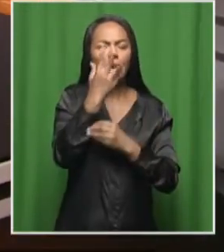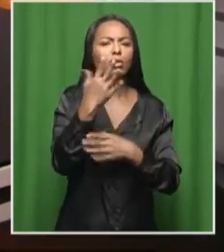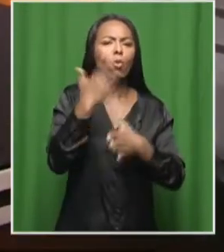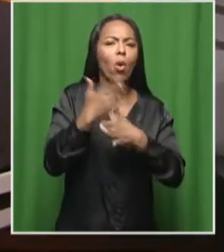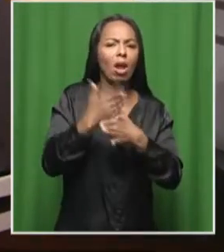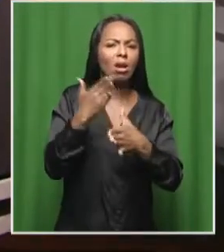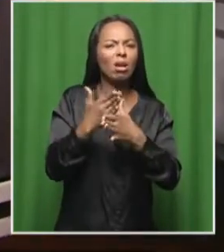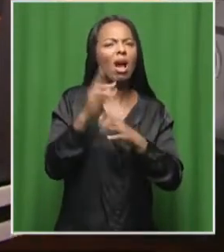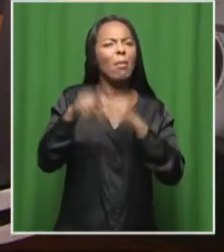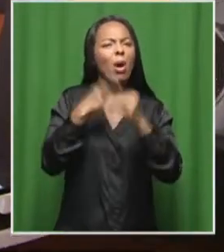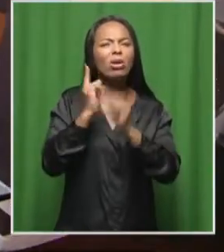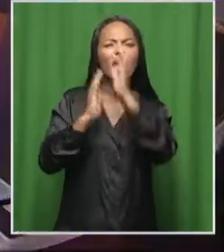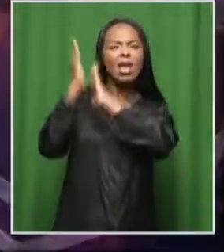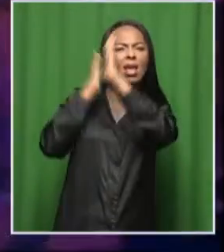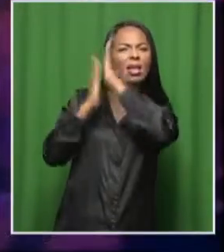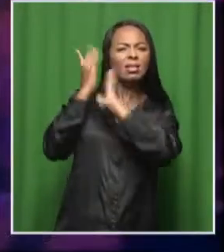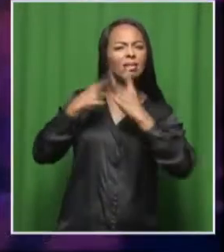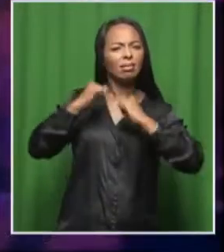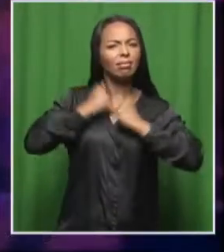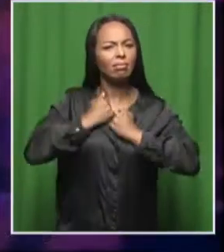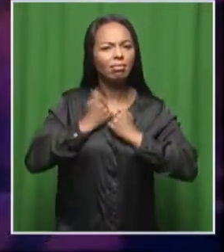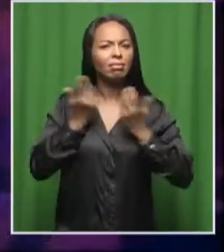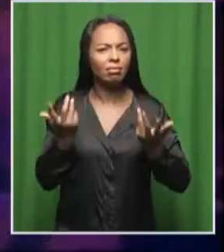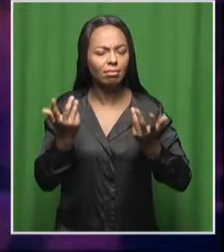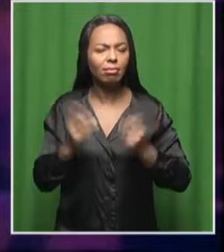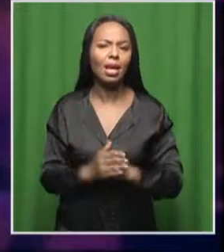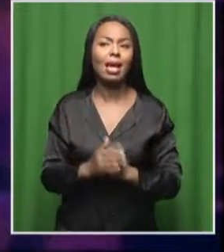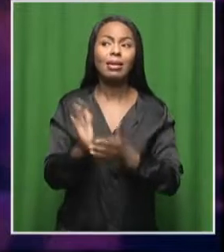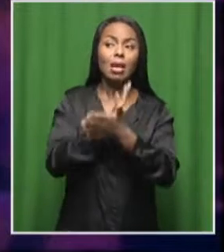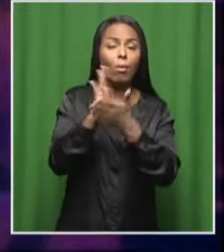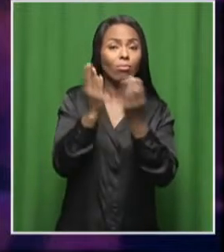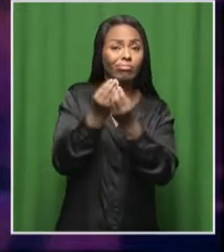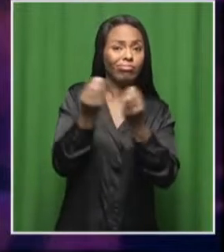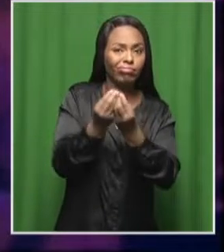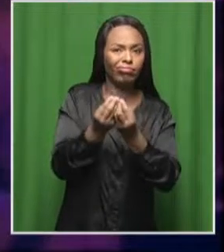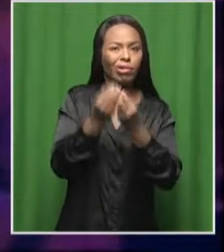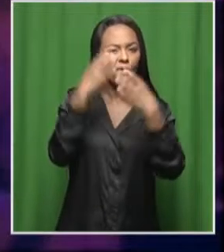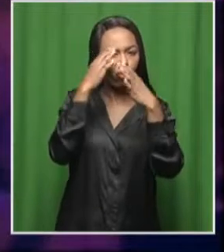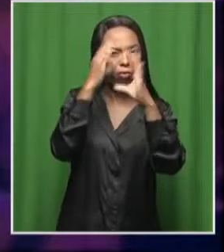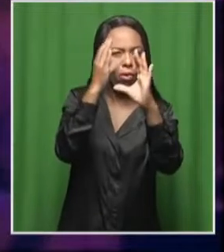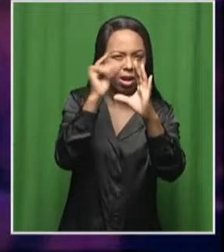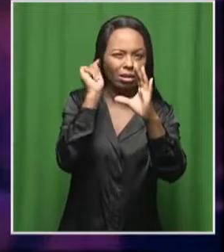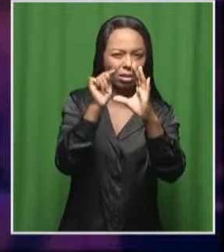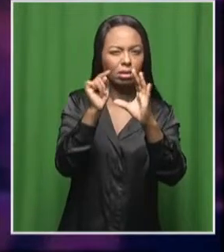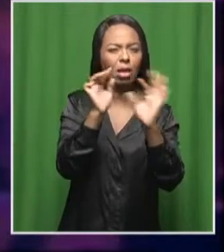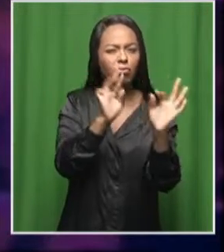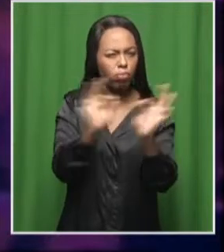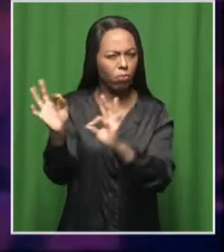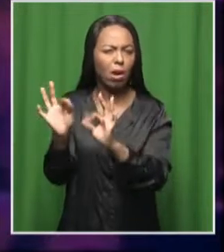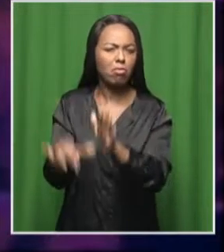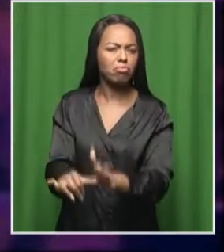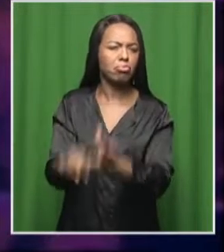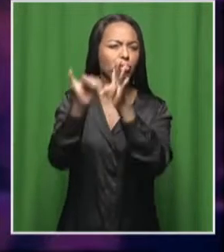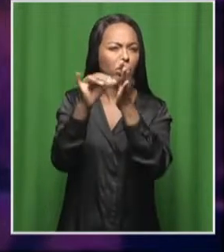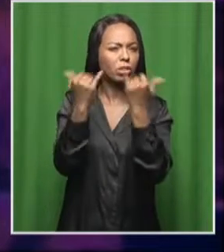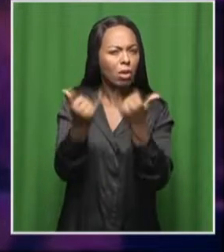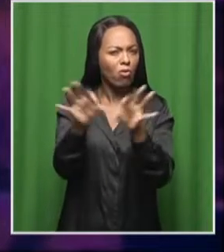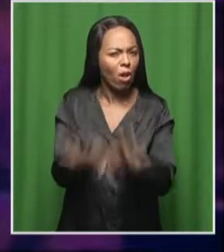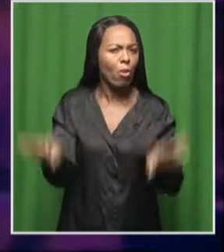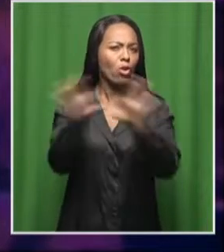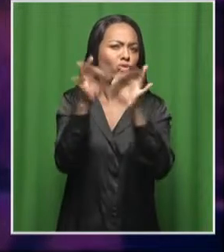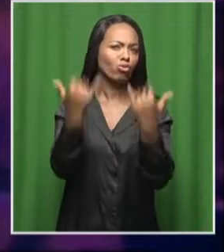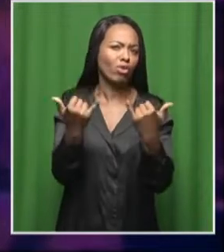history. It's like some of the things that it deals with are still relevant today. People were